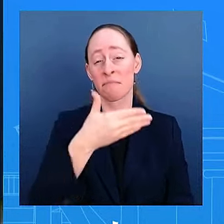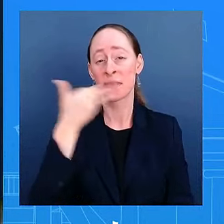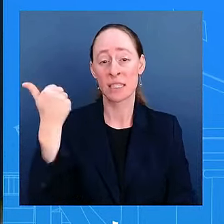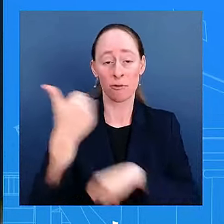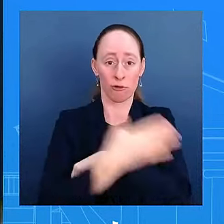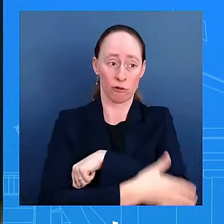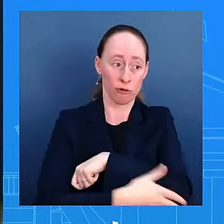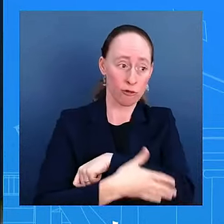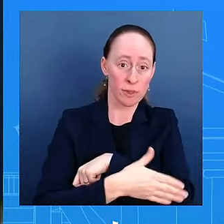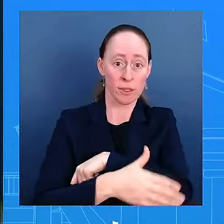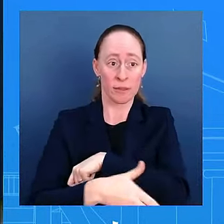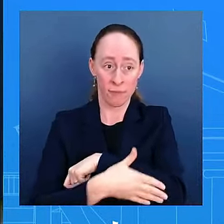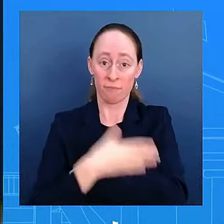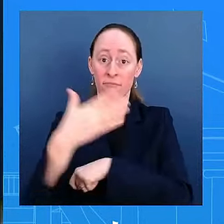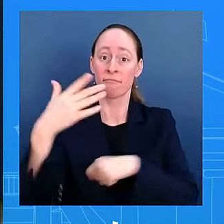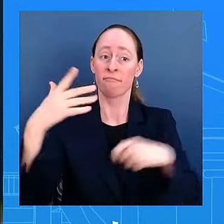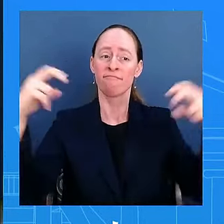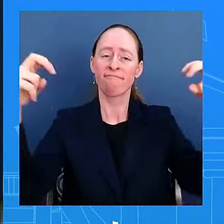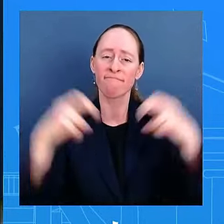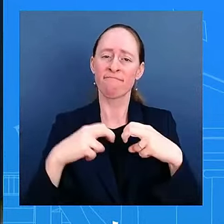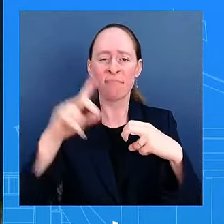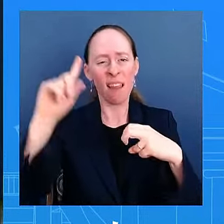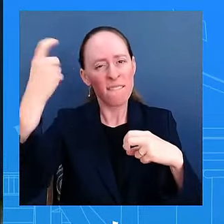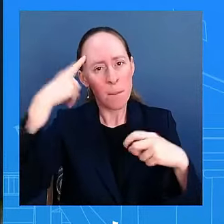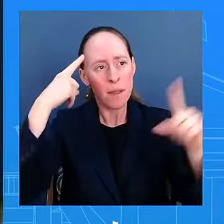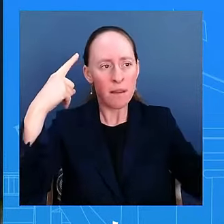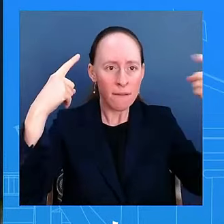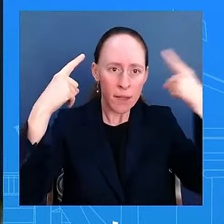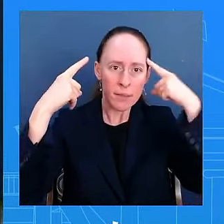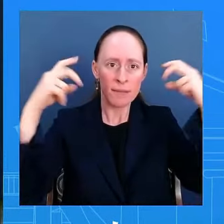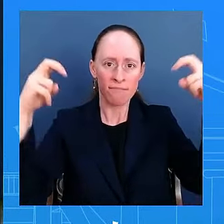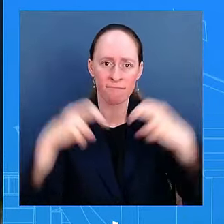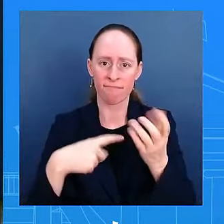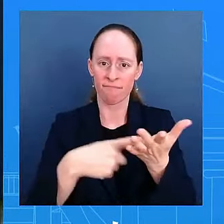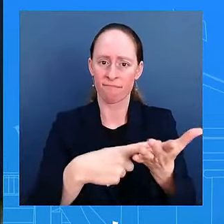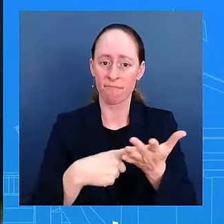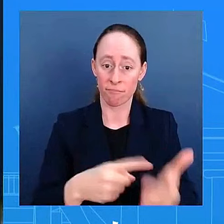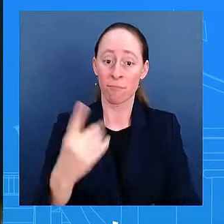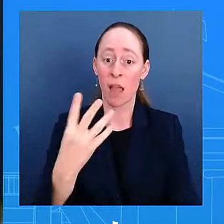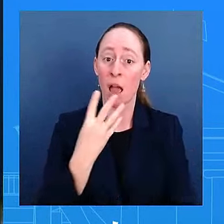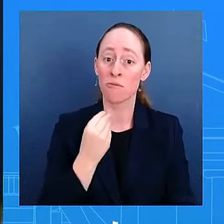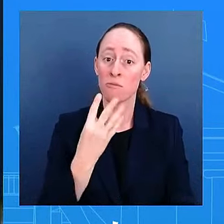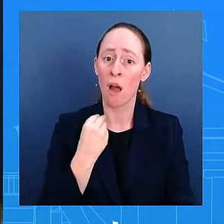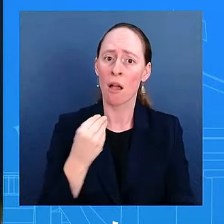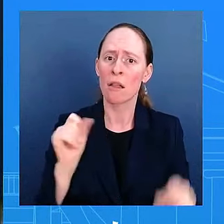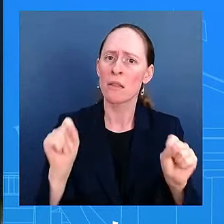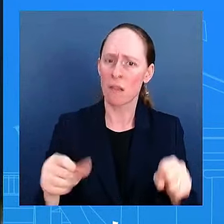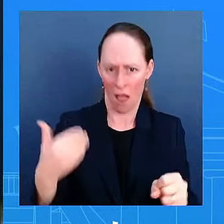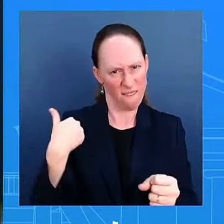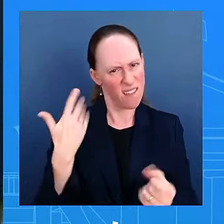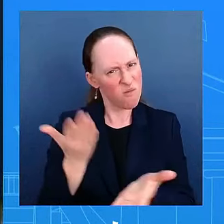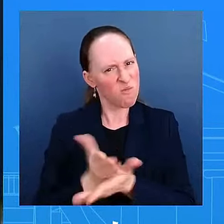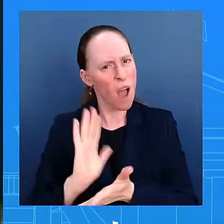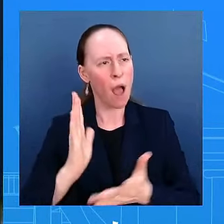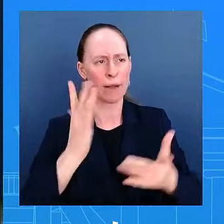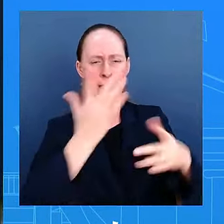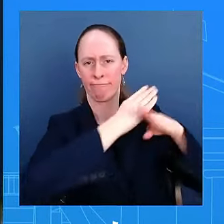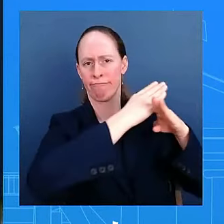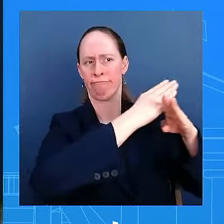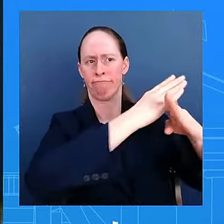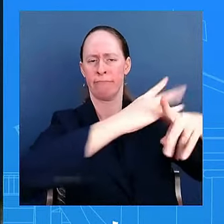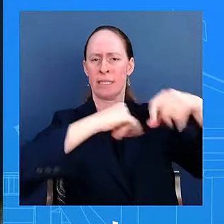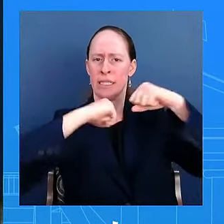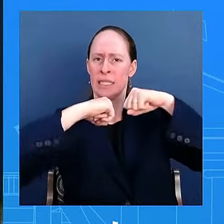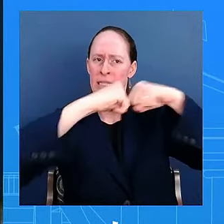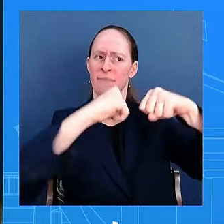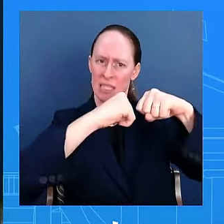And to your point about Israel, we believe Israel has the right to defend itself. That's what we believe. We've said that. And what we understand